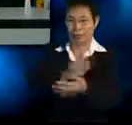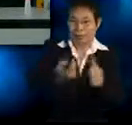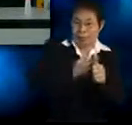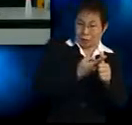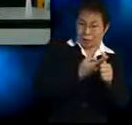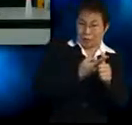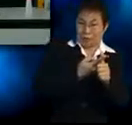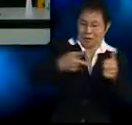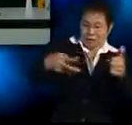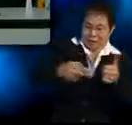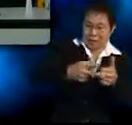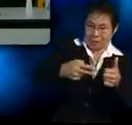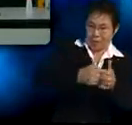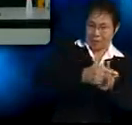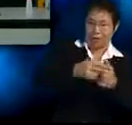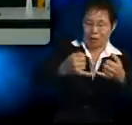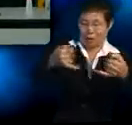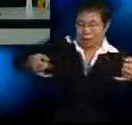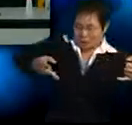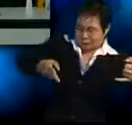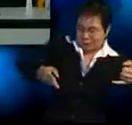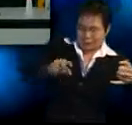First, cut a piece of copper wire.